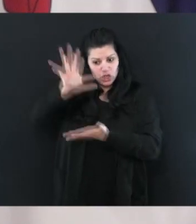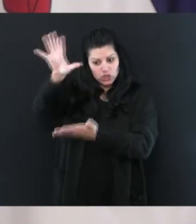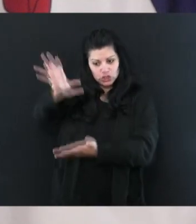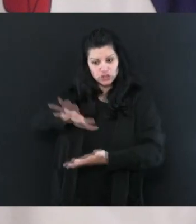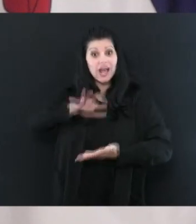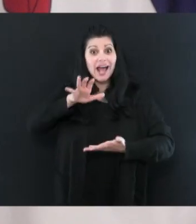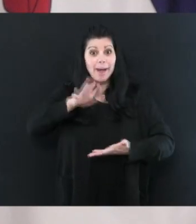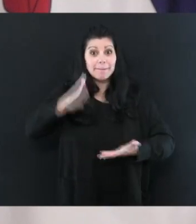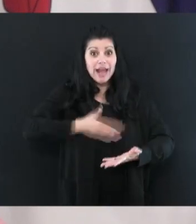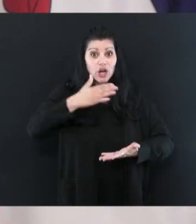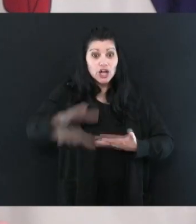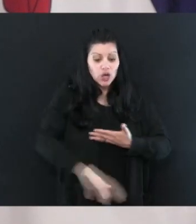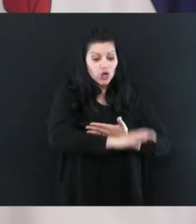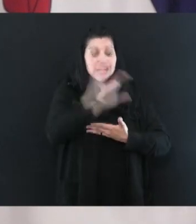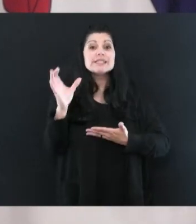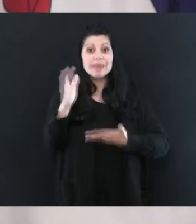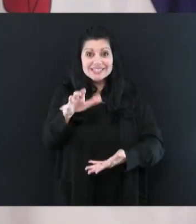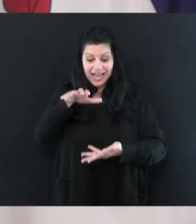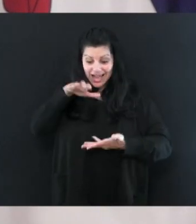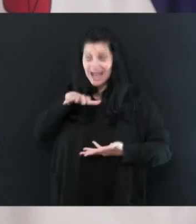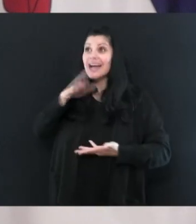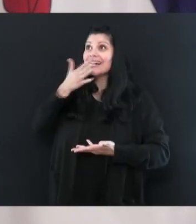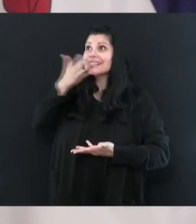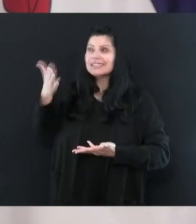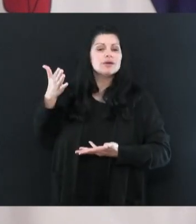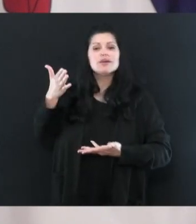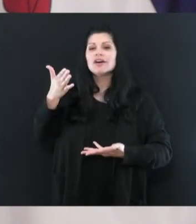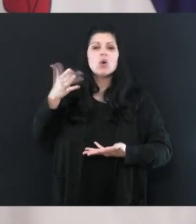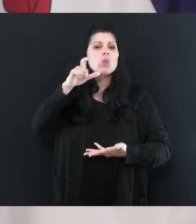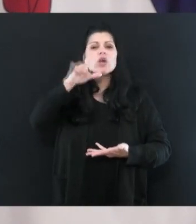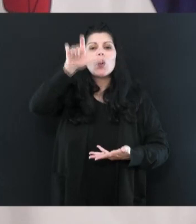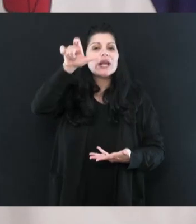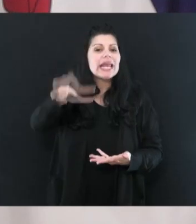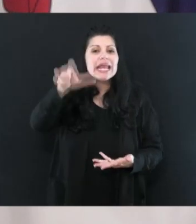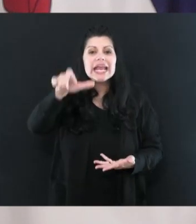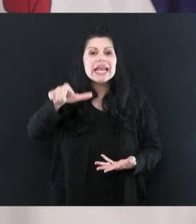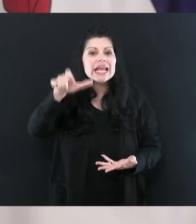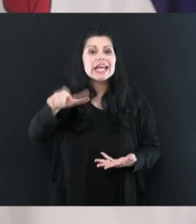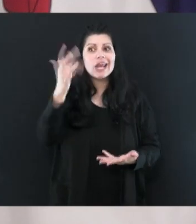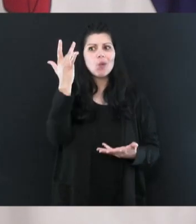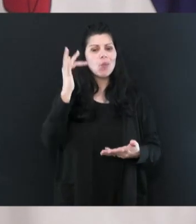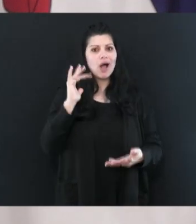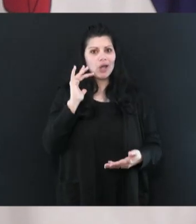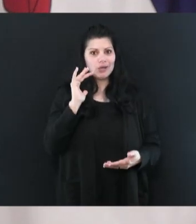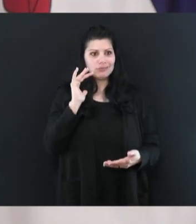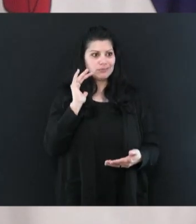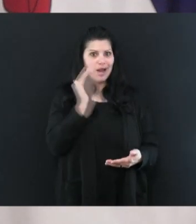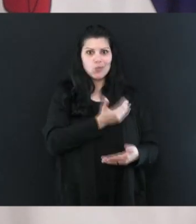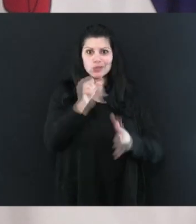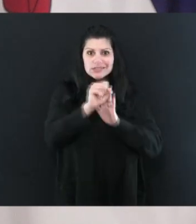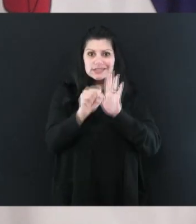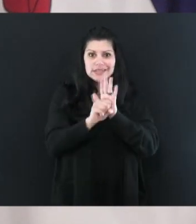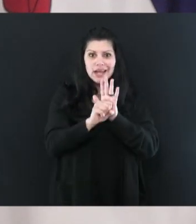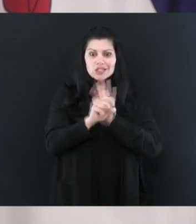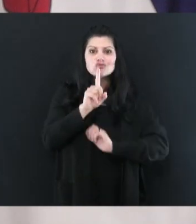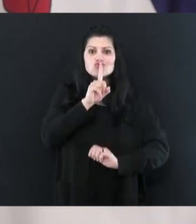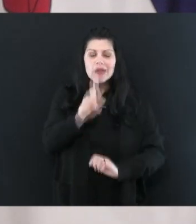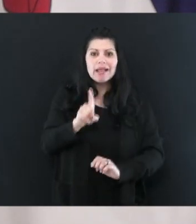of where we are right now. We have done amazing work with where we